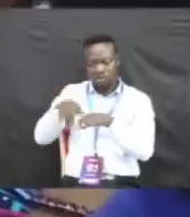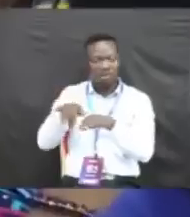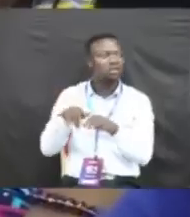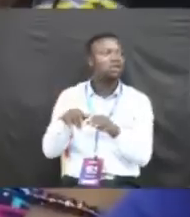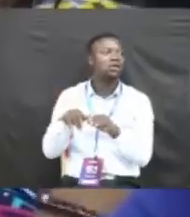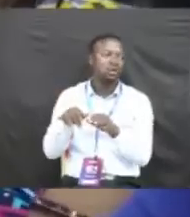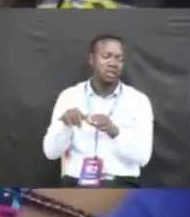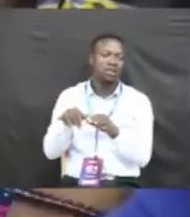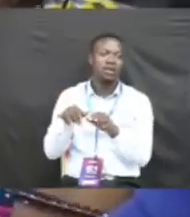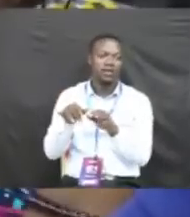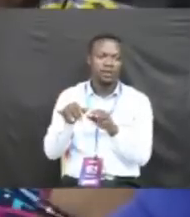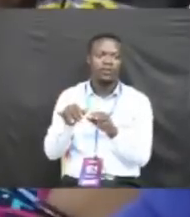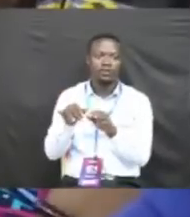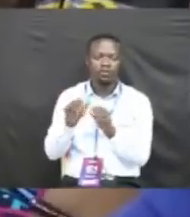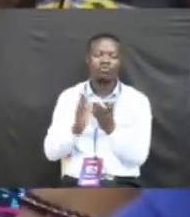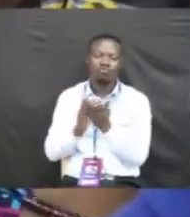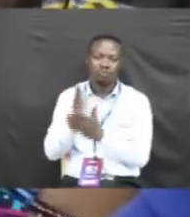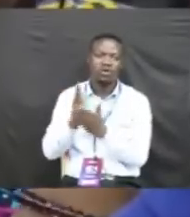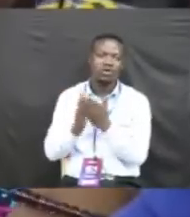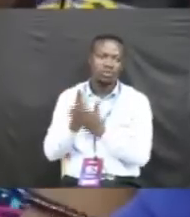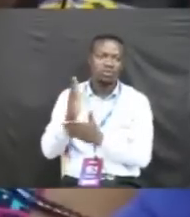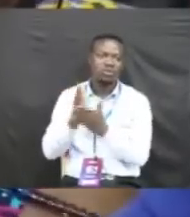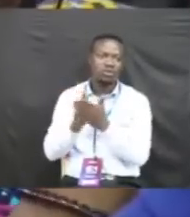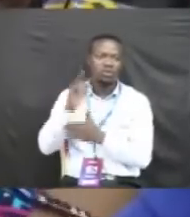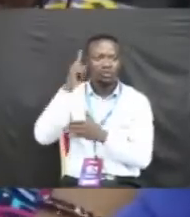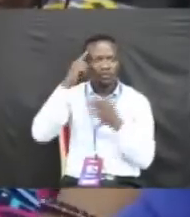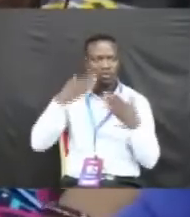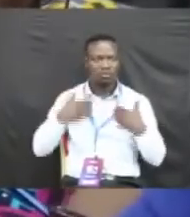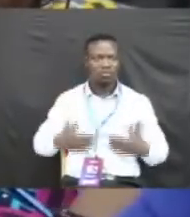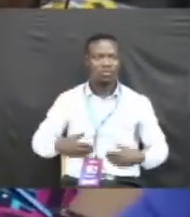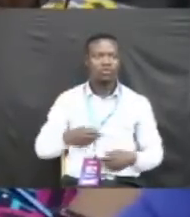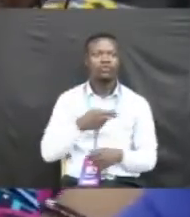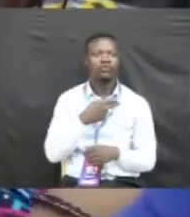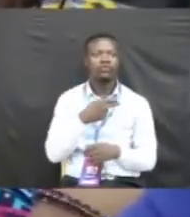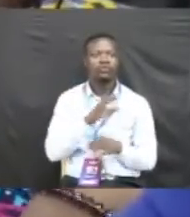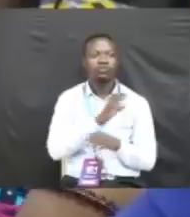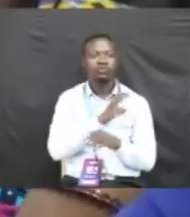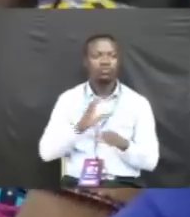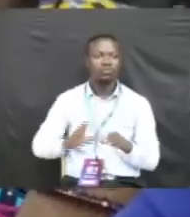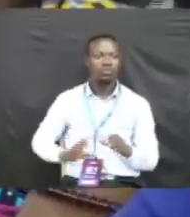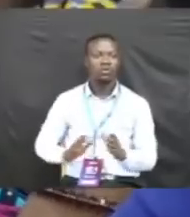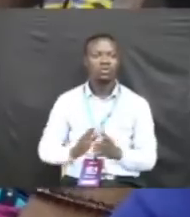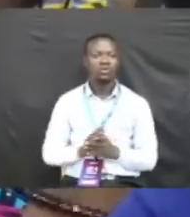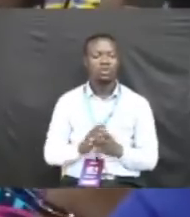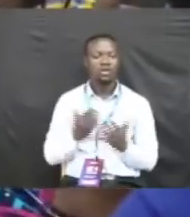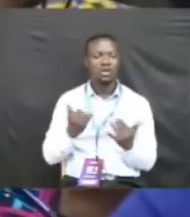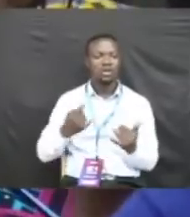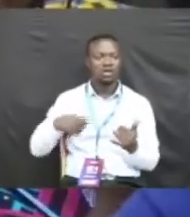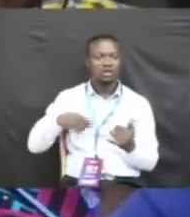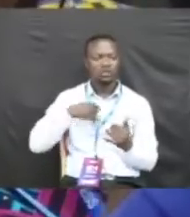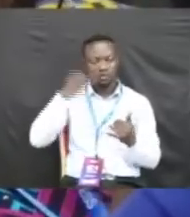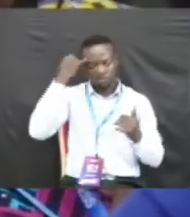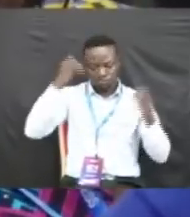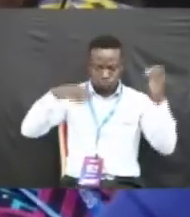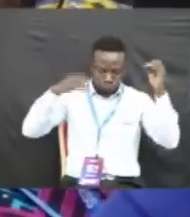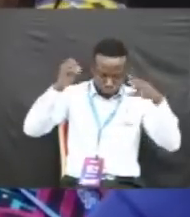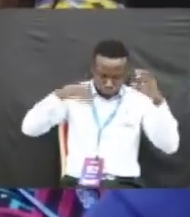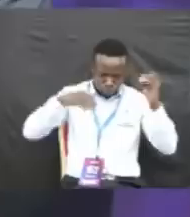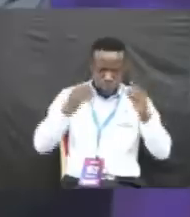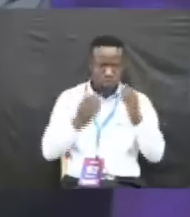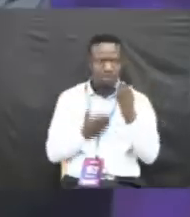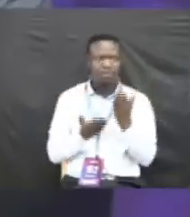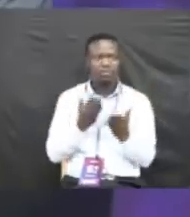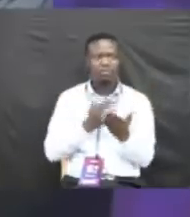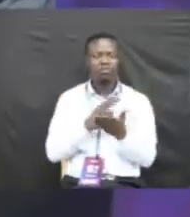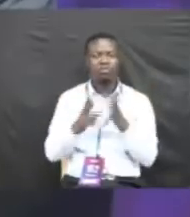timely and appropriate for the body of Christ. As you deliberate, may the Holy Spirit